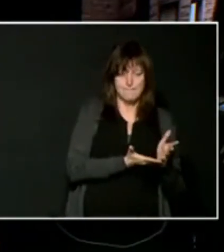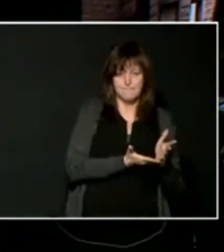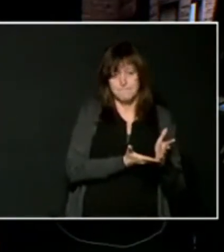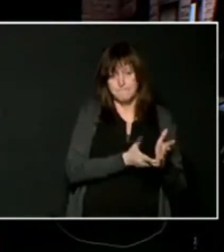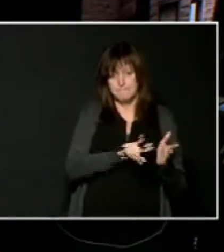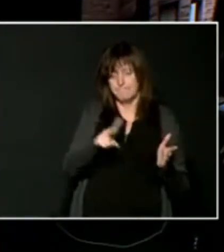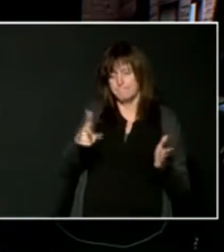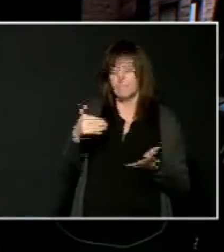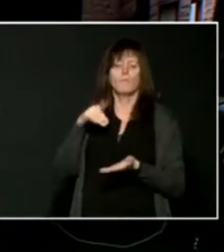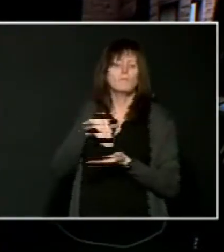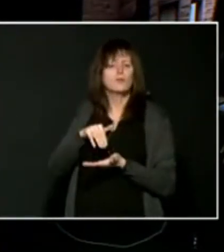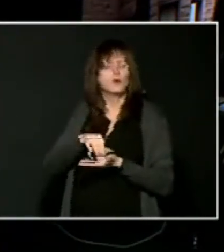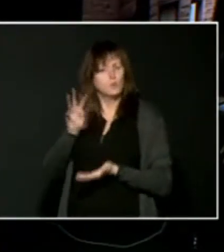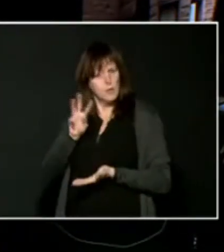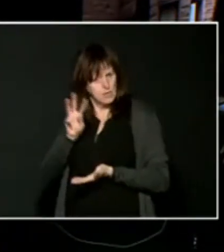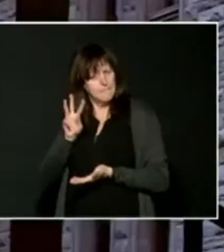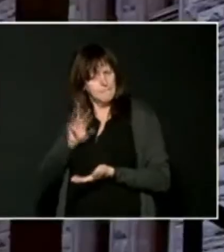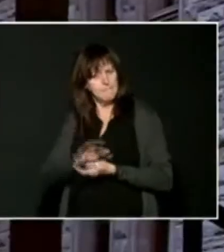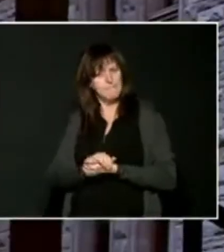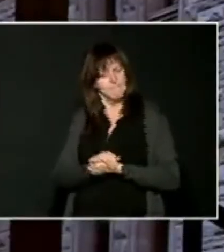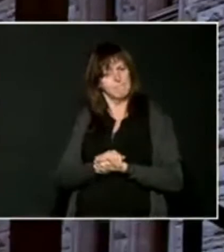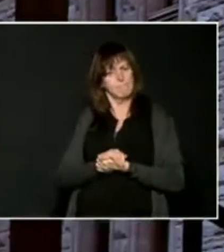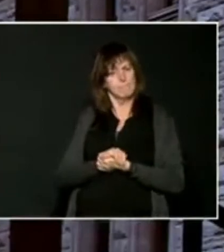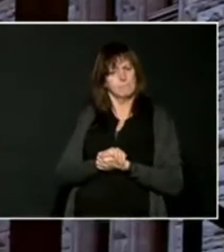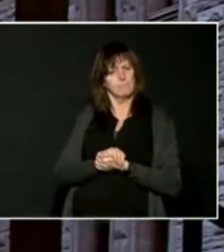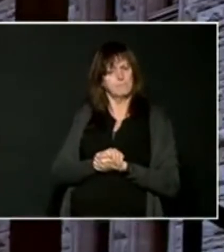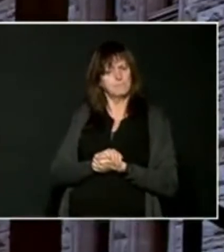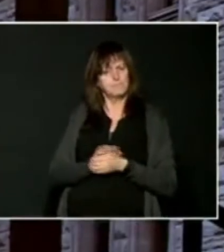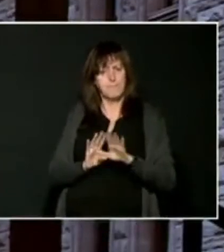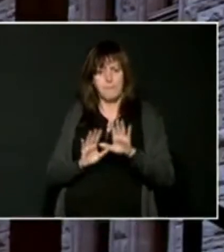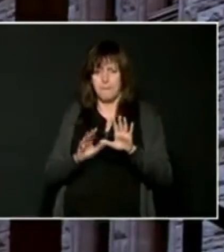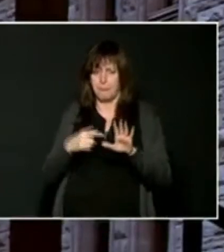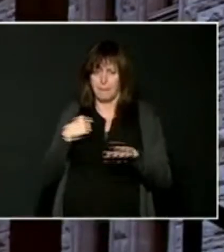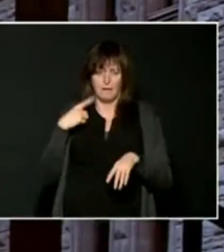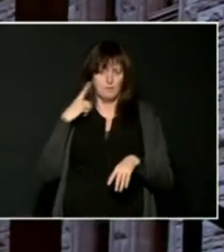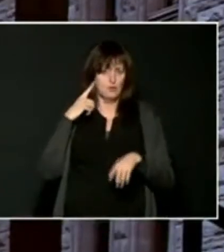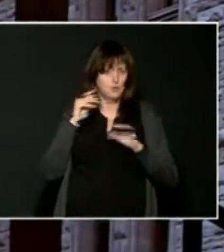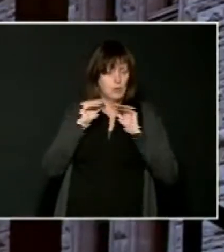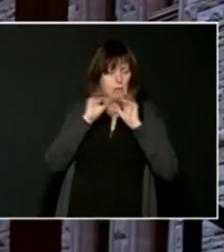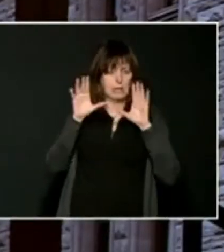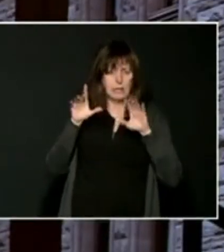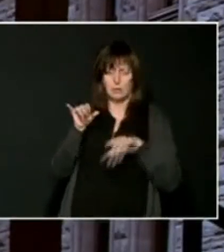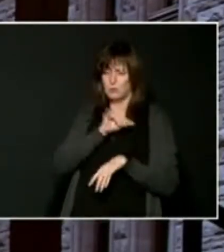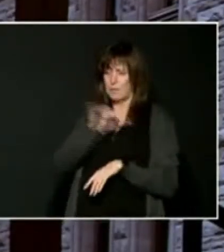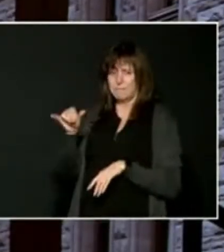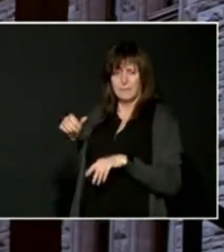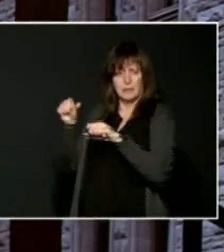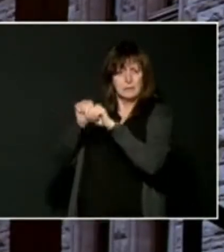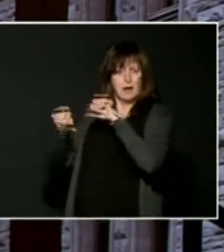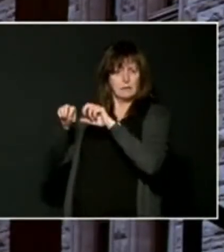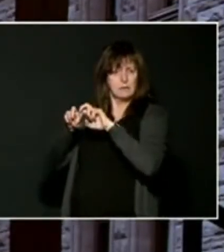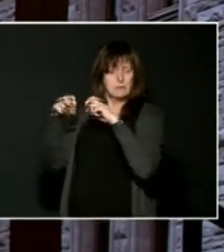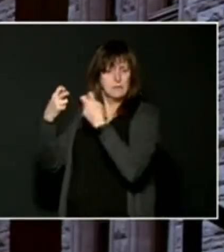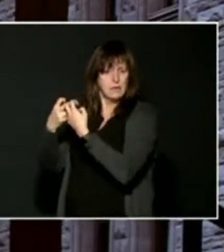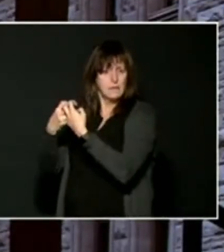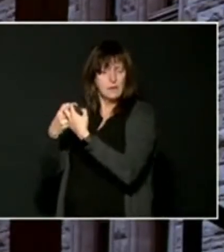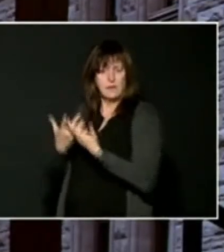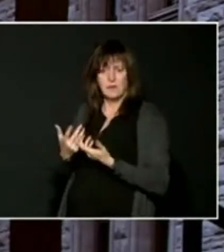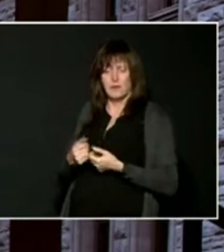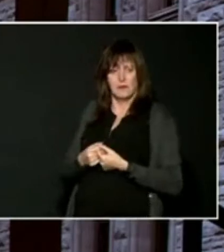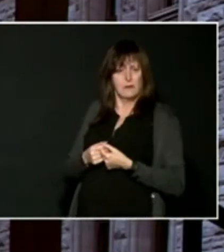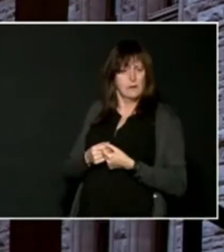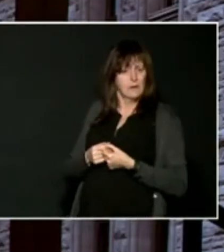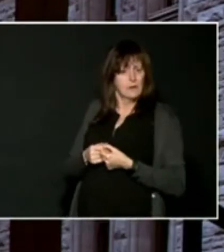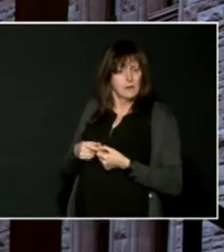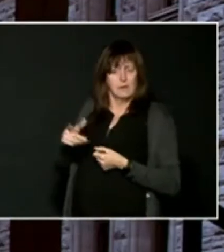that was, I've heard that clearly from the science table. I've heard it from experts, whether it's pediatricians